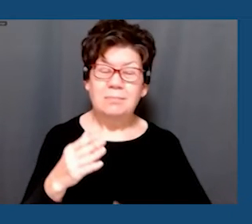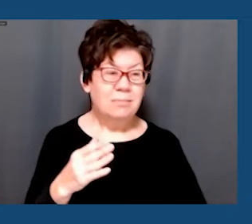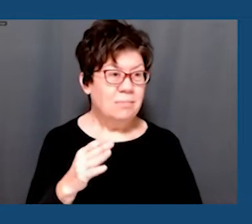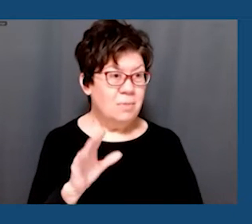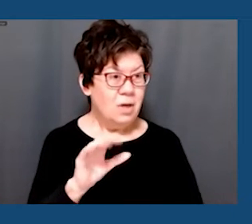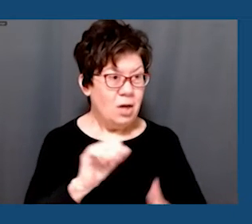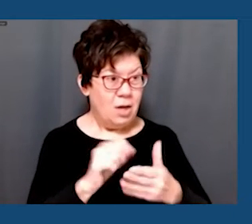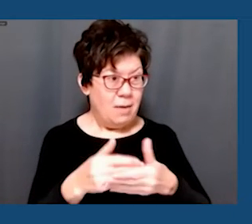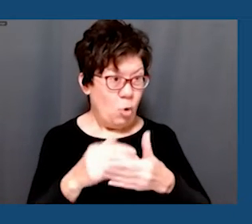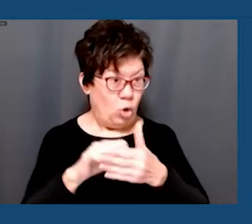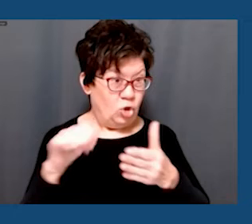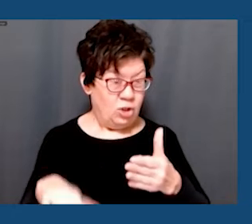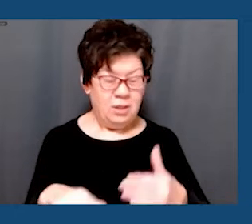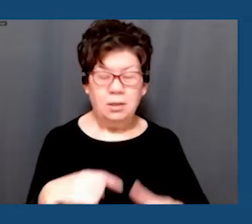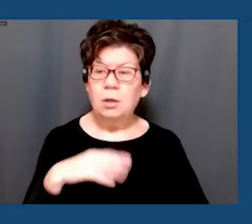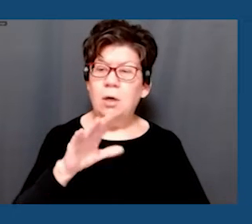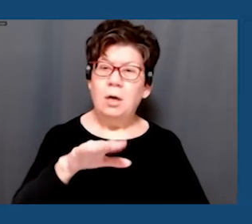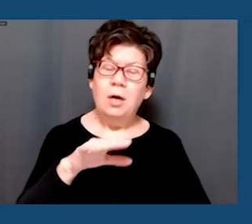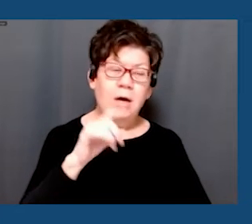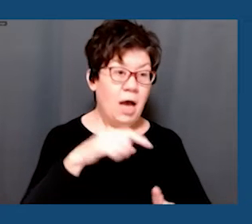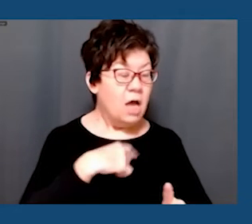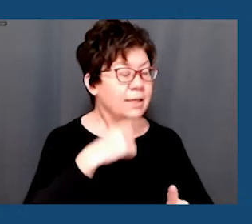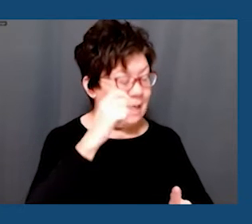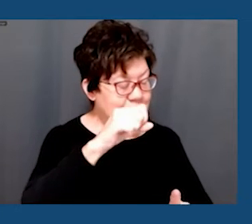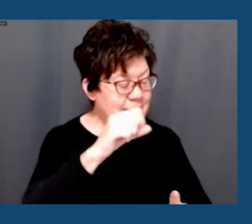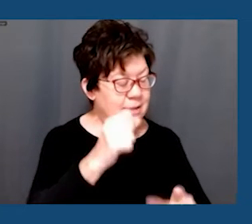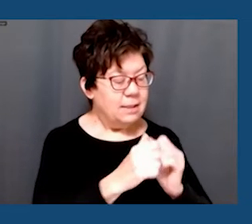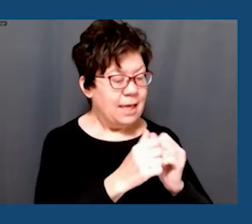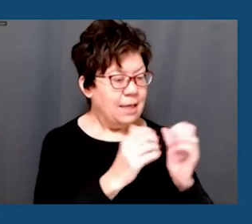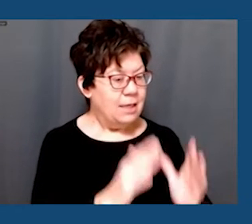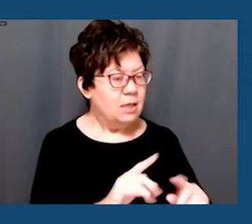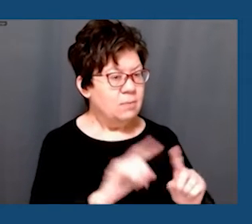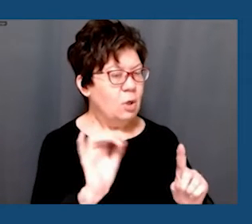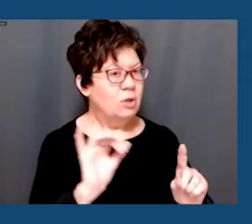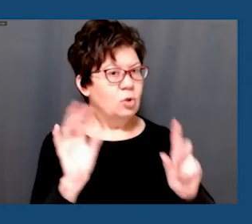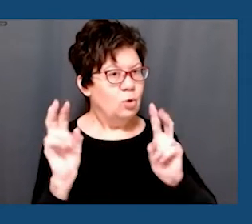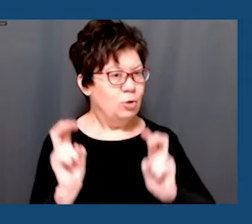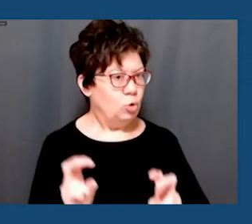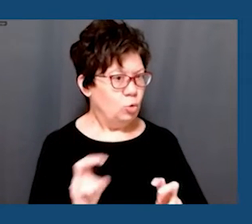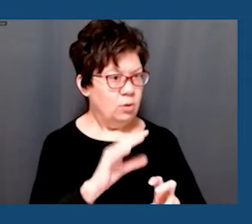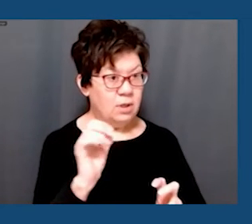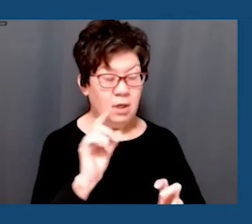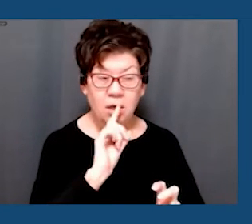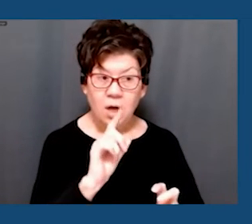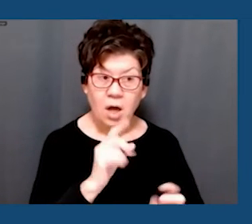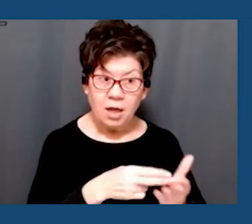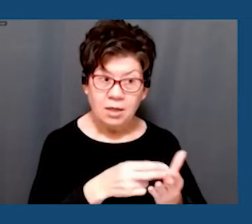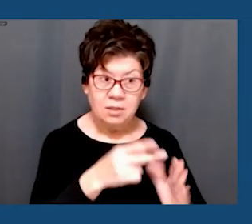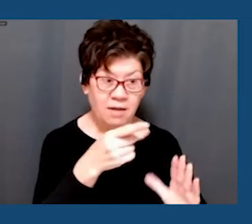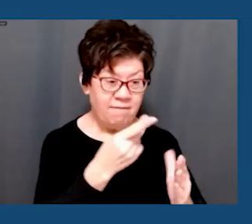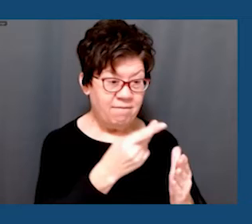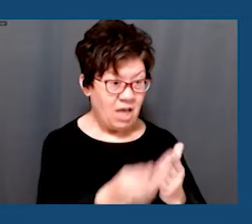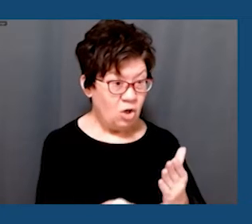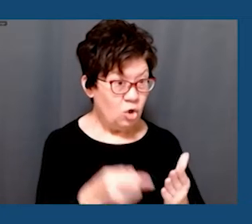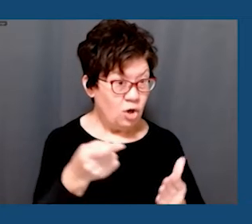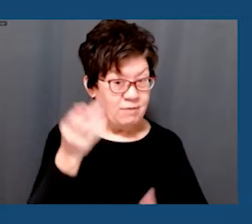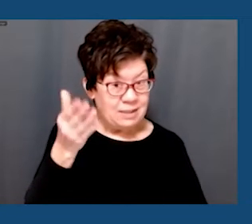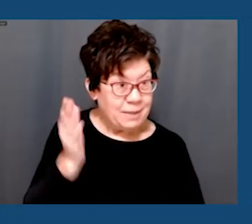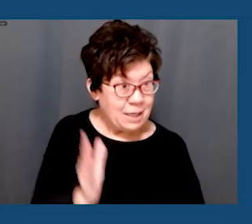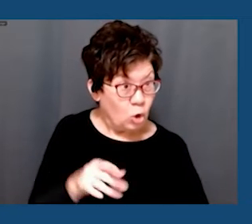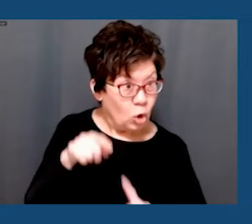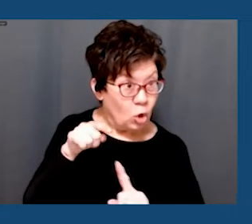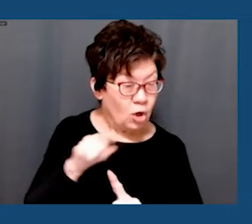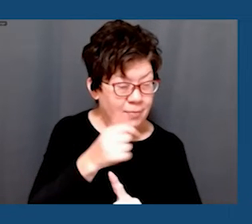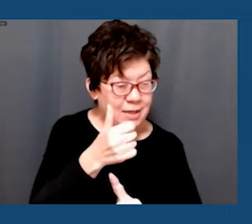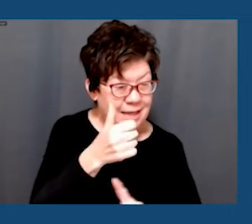agree with you, it's about the candidates, but it's also the issues you're running around. And the failure of the speaker and the 10 Republicans